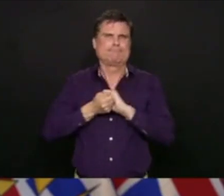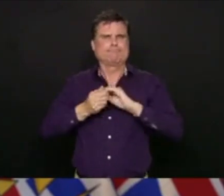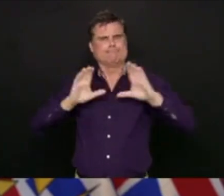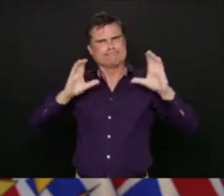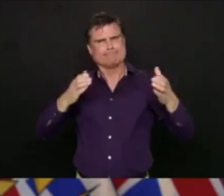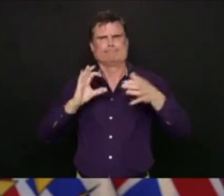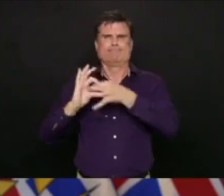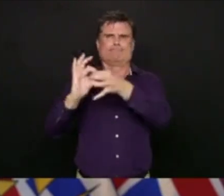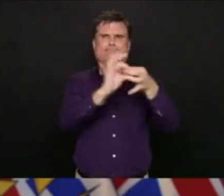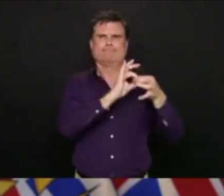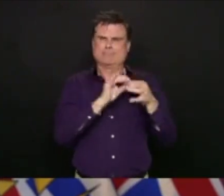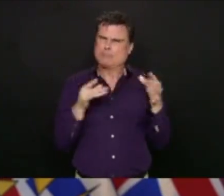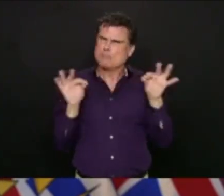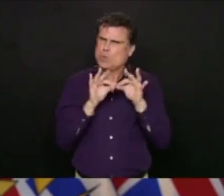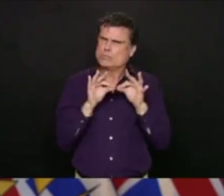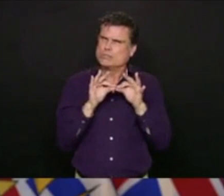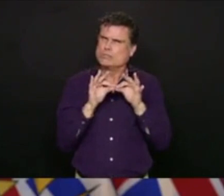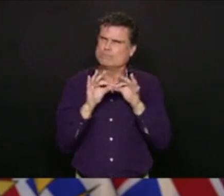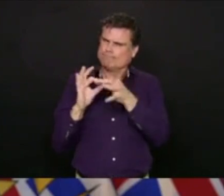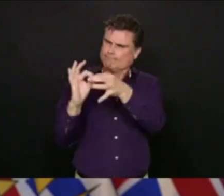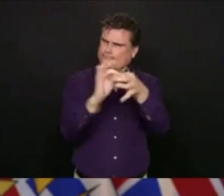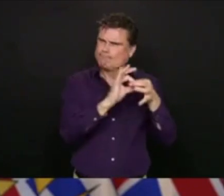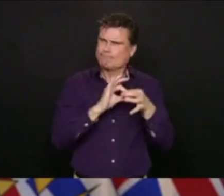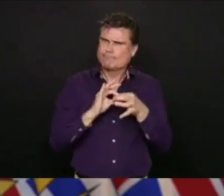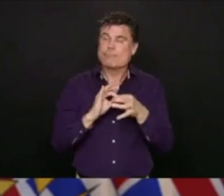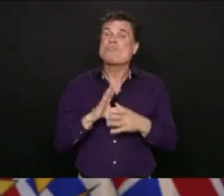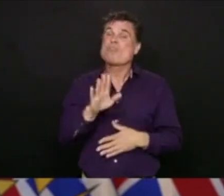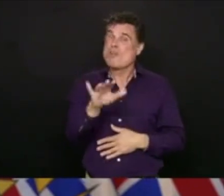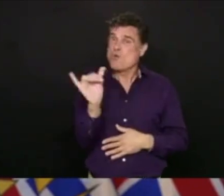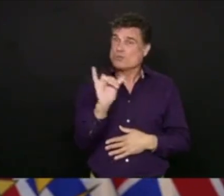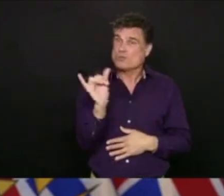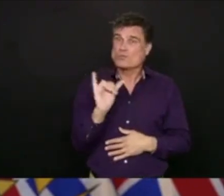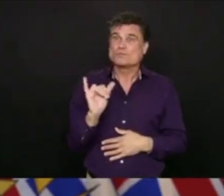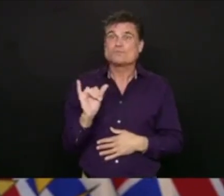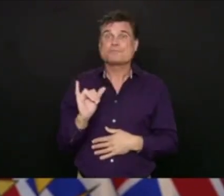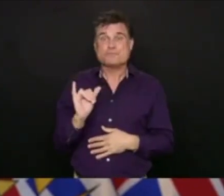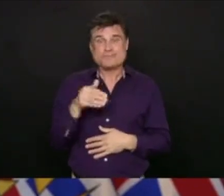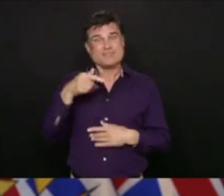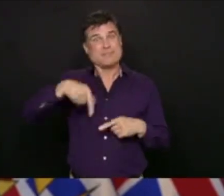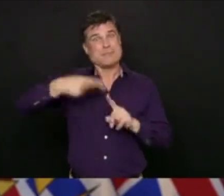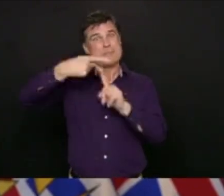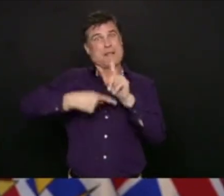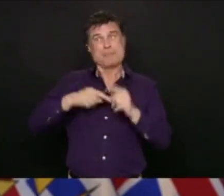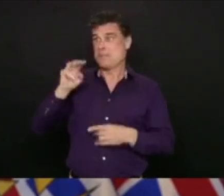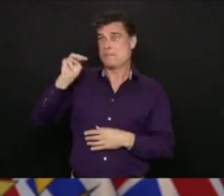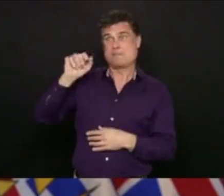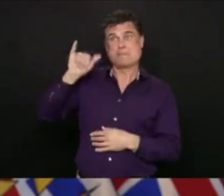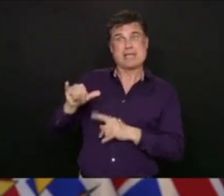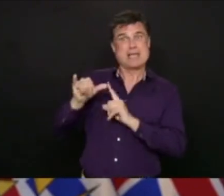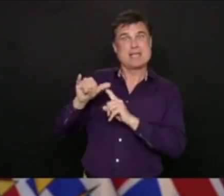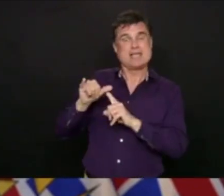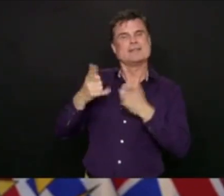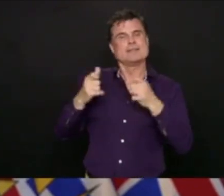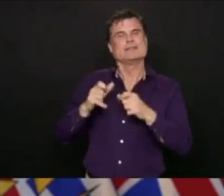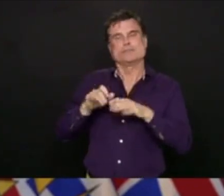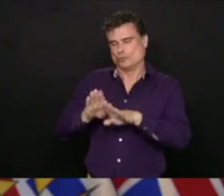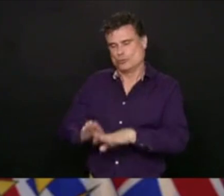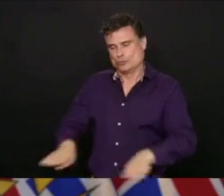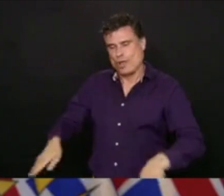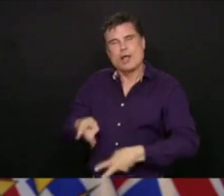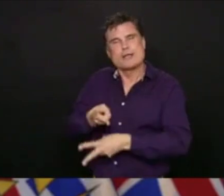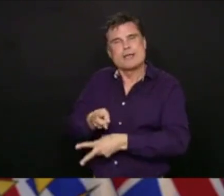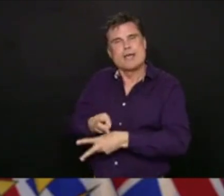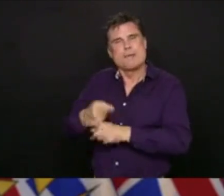well that this is Childcare Month, and this is important to recognize our early childhood care